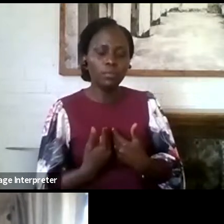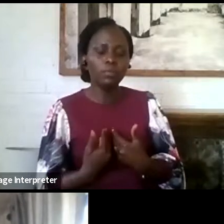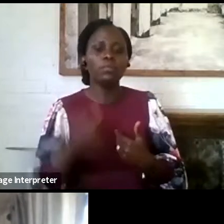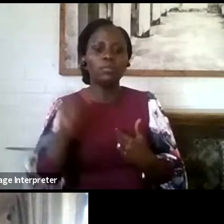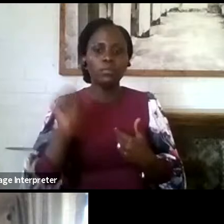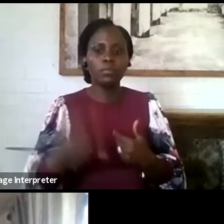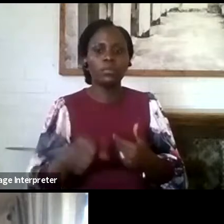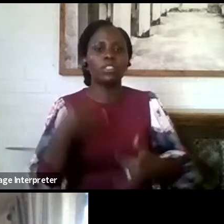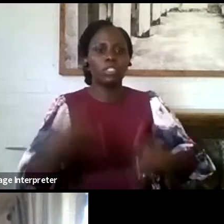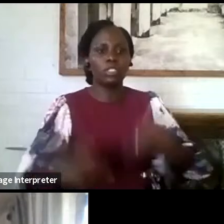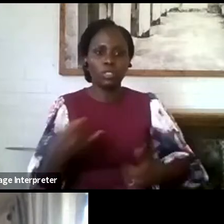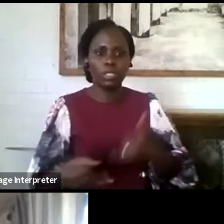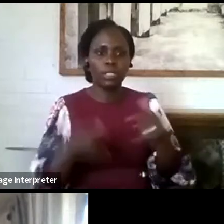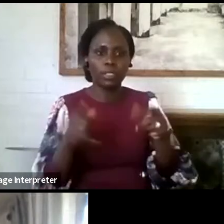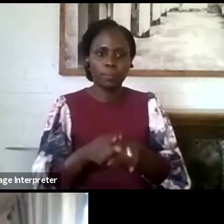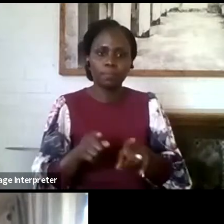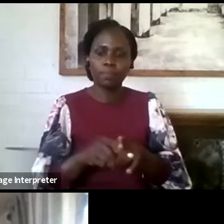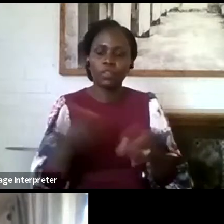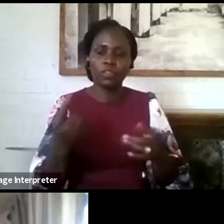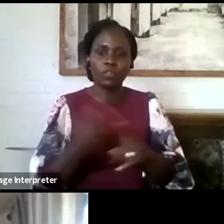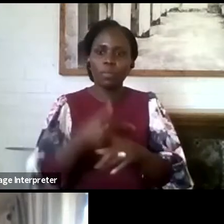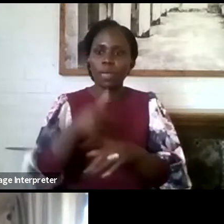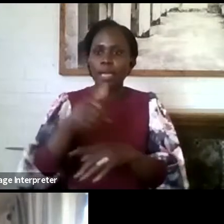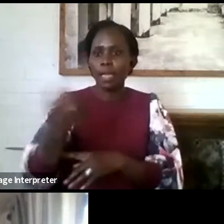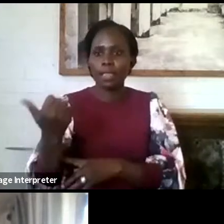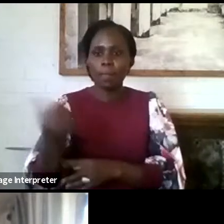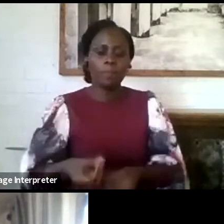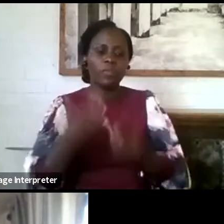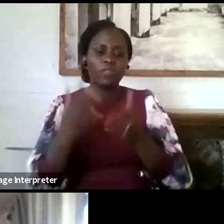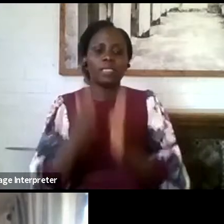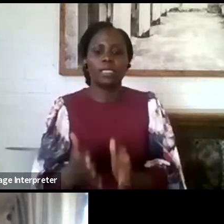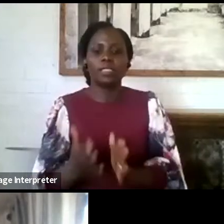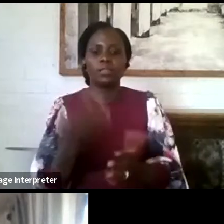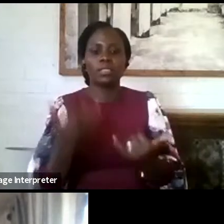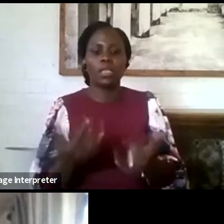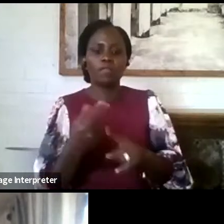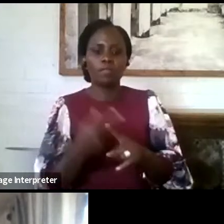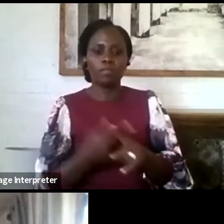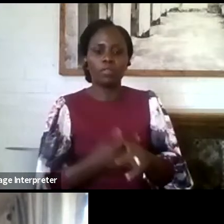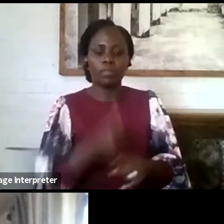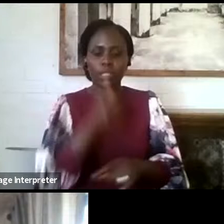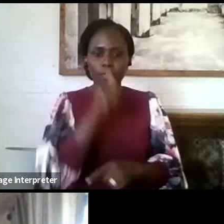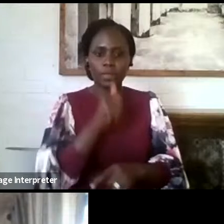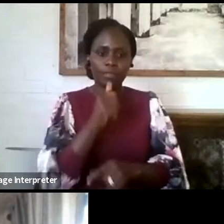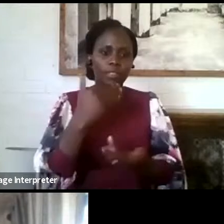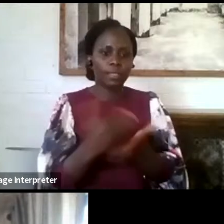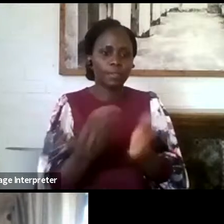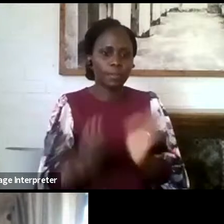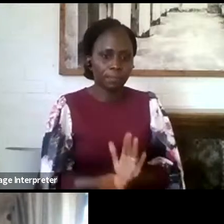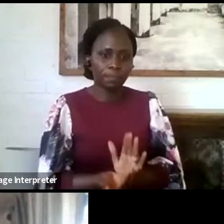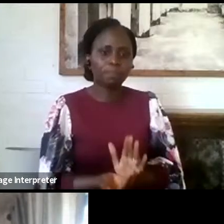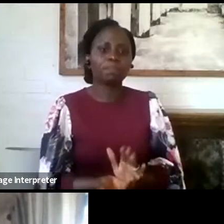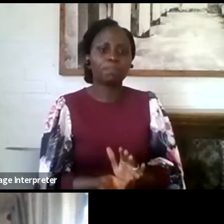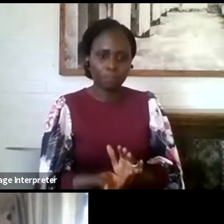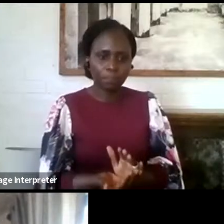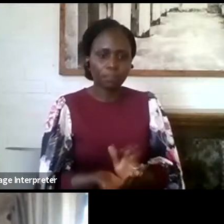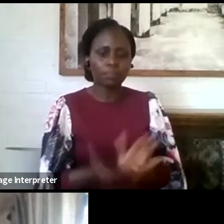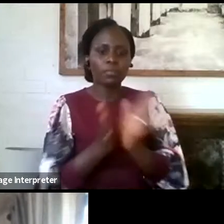other providers. And that's from the angle of the private sector. Within the public sector, I